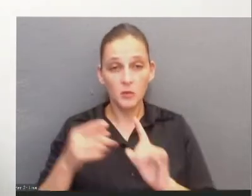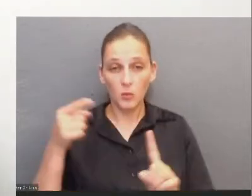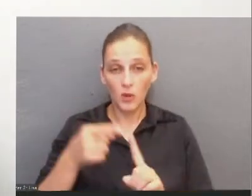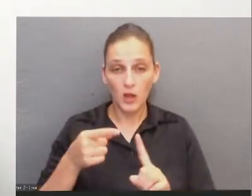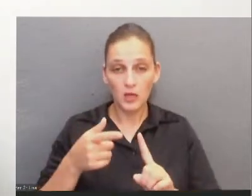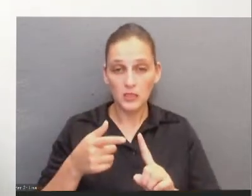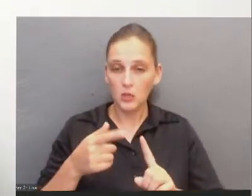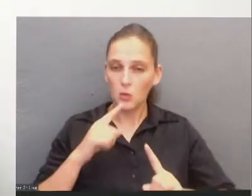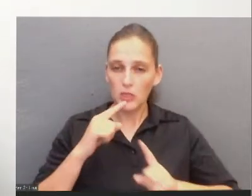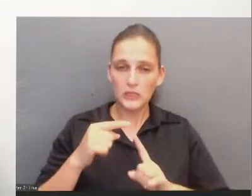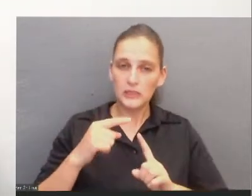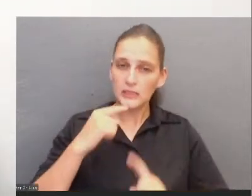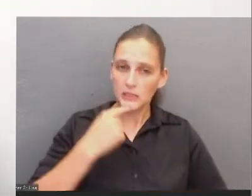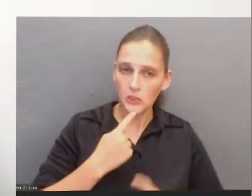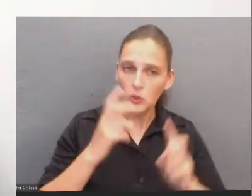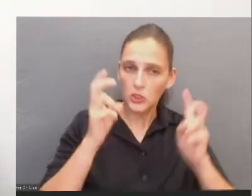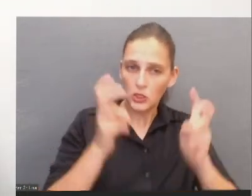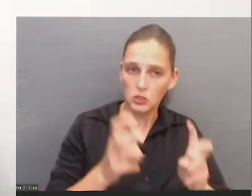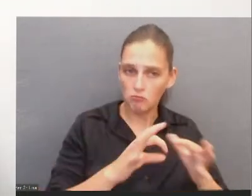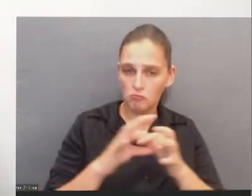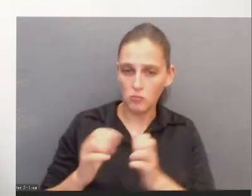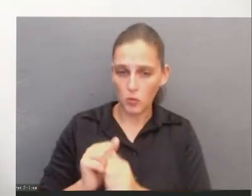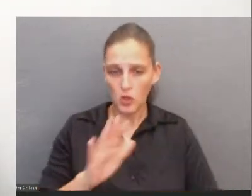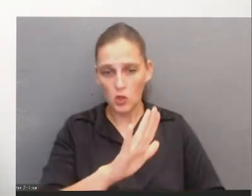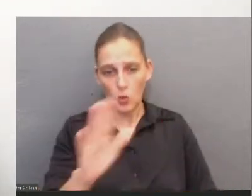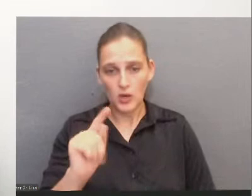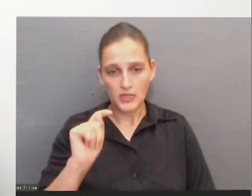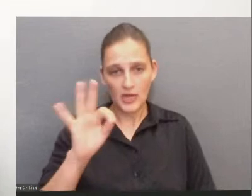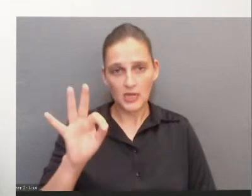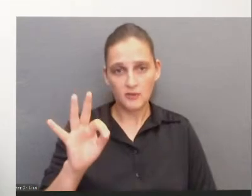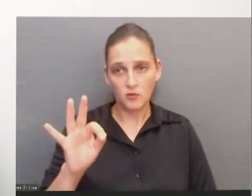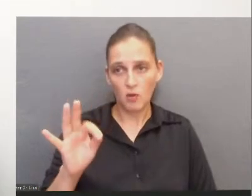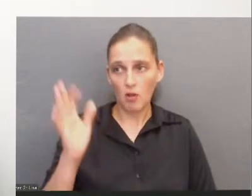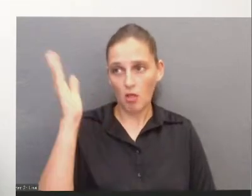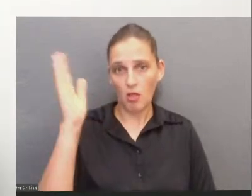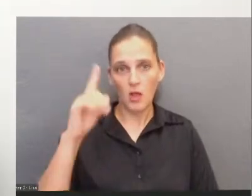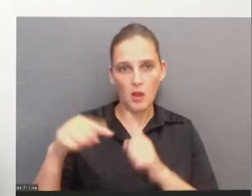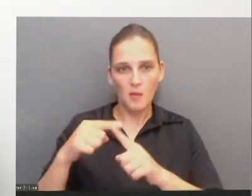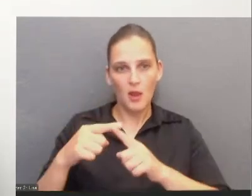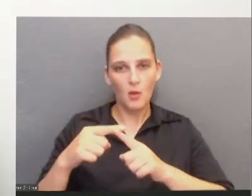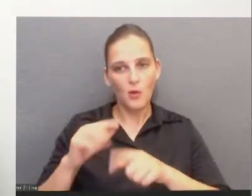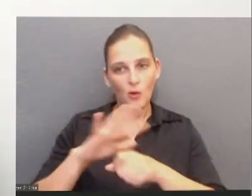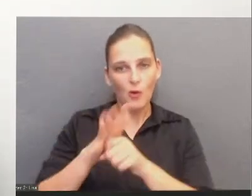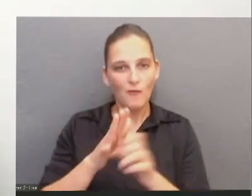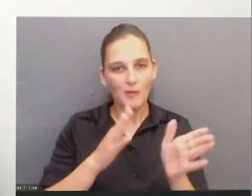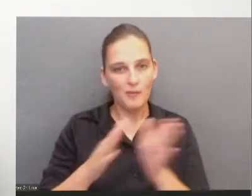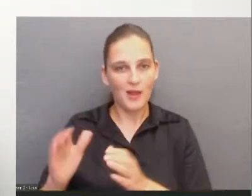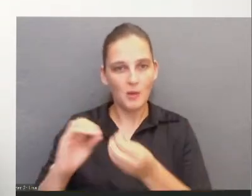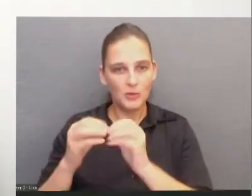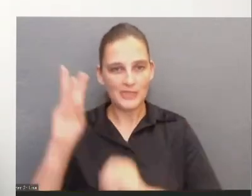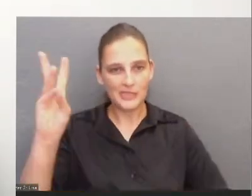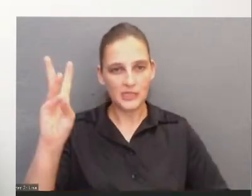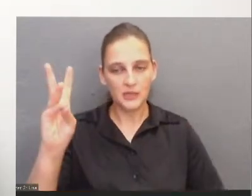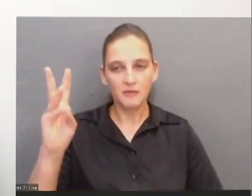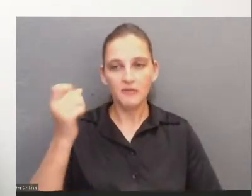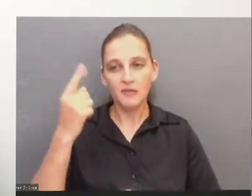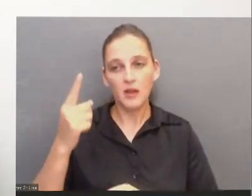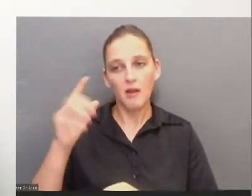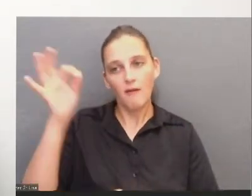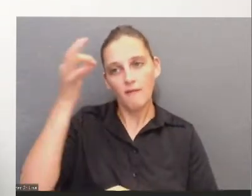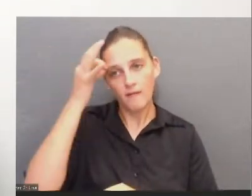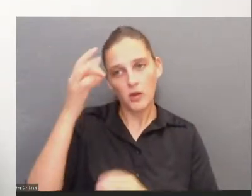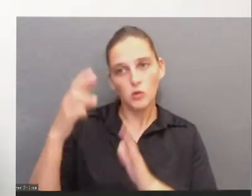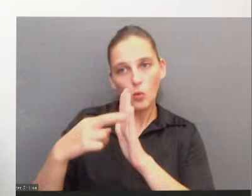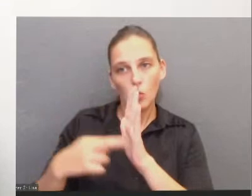directly connected to the task force charge under Goal 6 of the National COVID Strategy, namely recommendations on federal guidance for crisis standard of